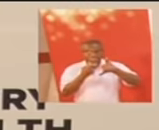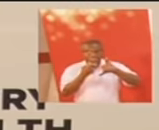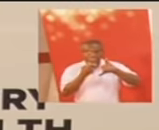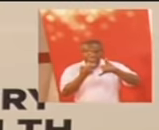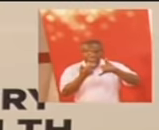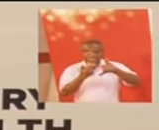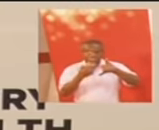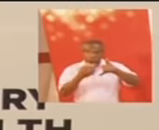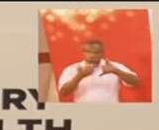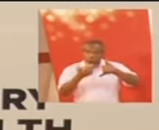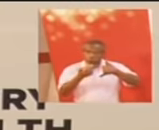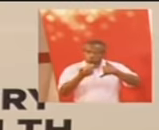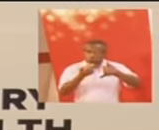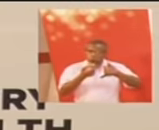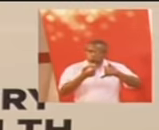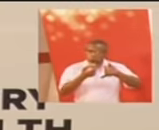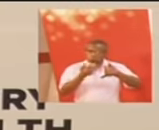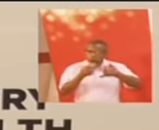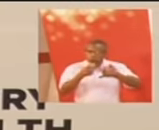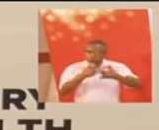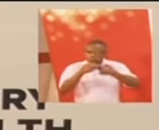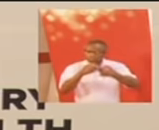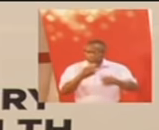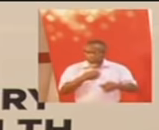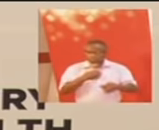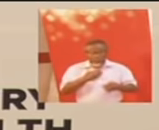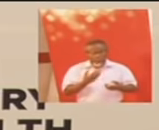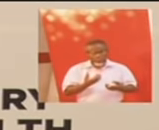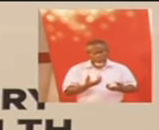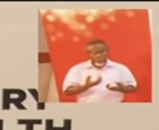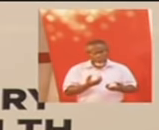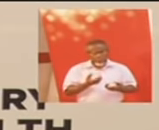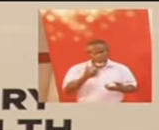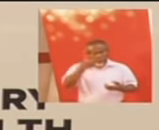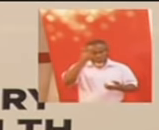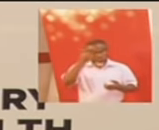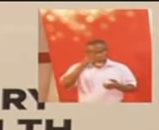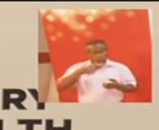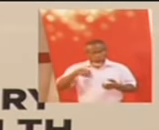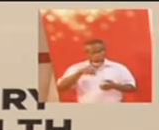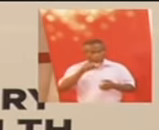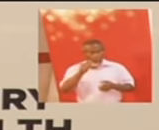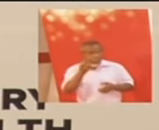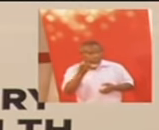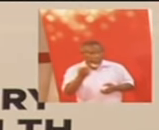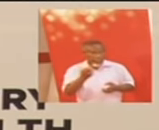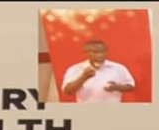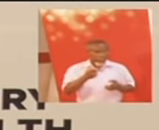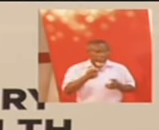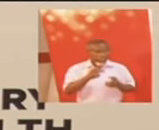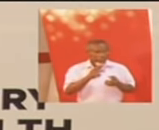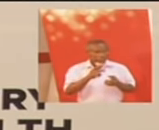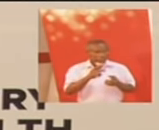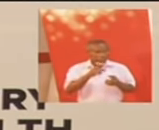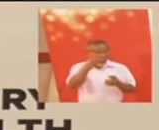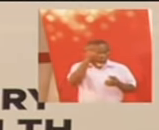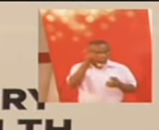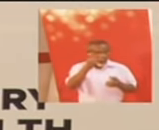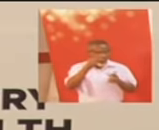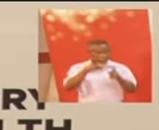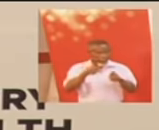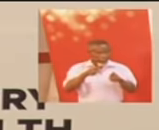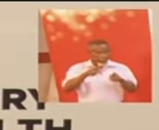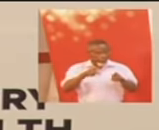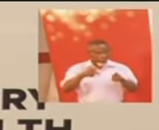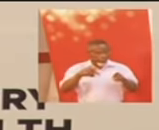can't seem to attribute any of those behaviors to burnout or that scenario